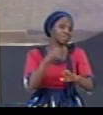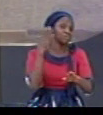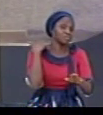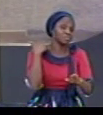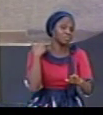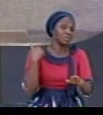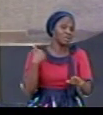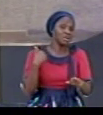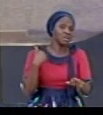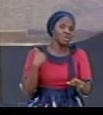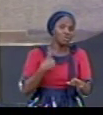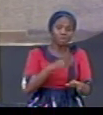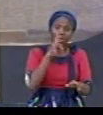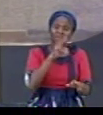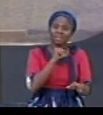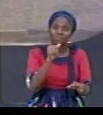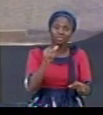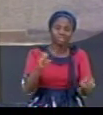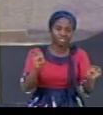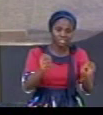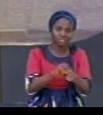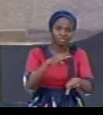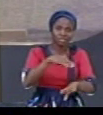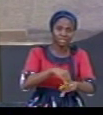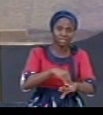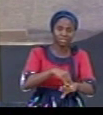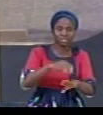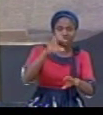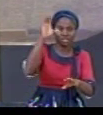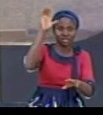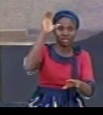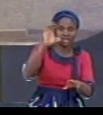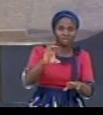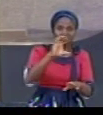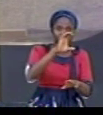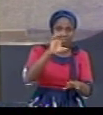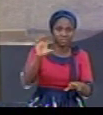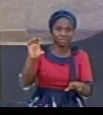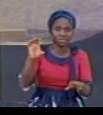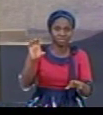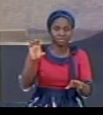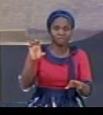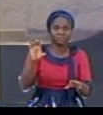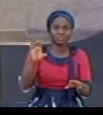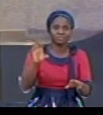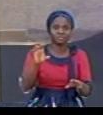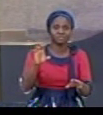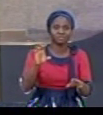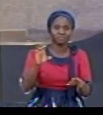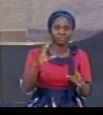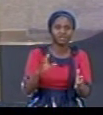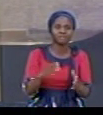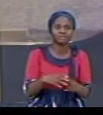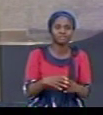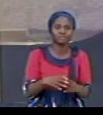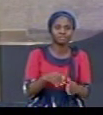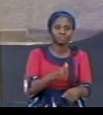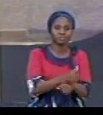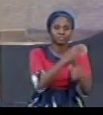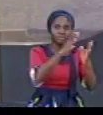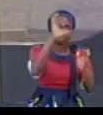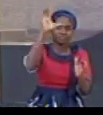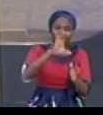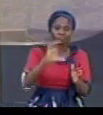at Calvary now. Let me show you where we are now. The Lord has lifted you